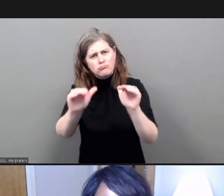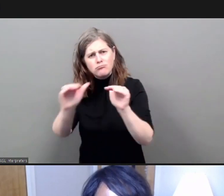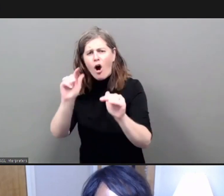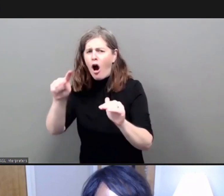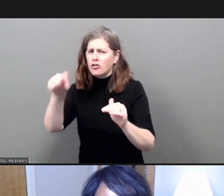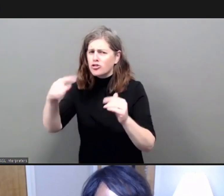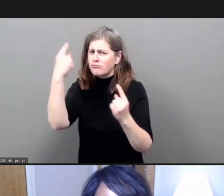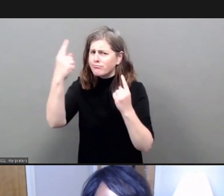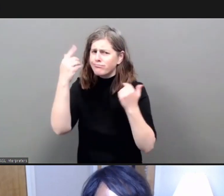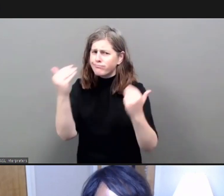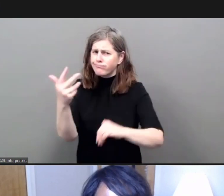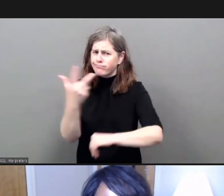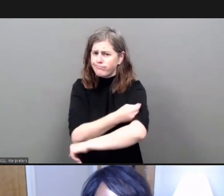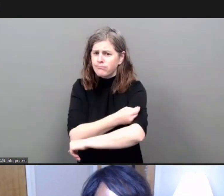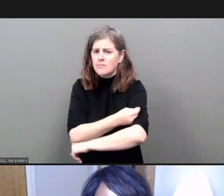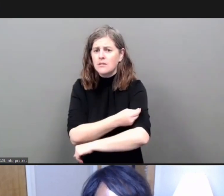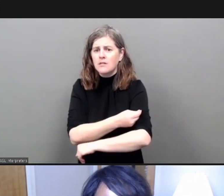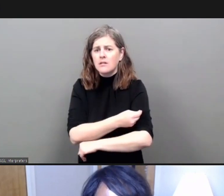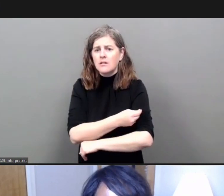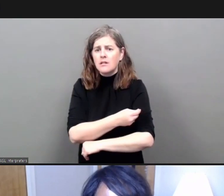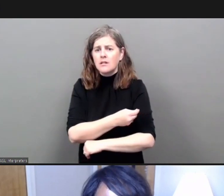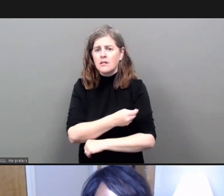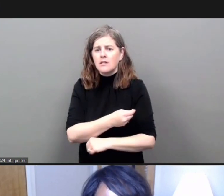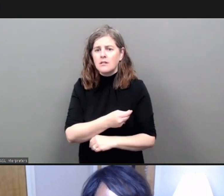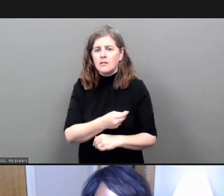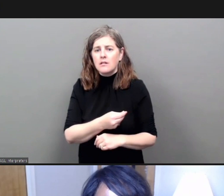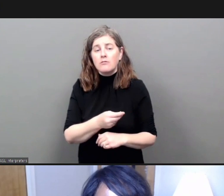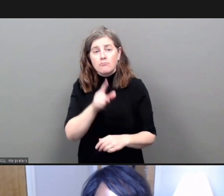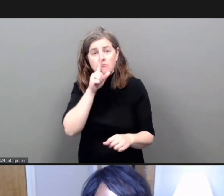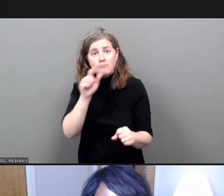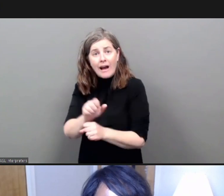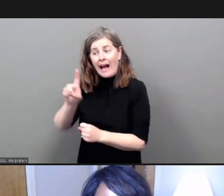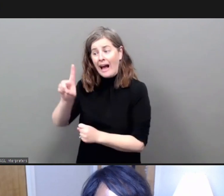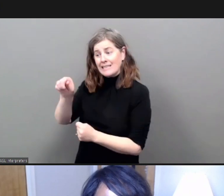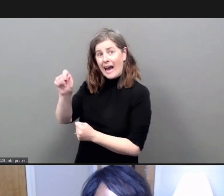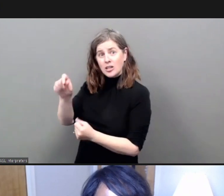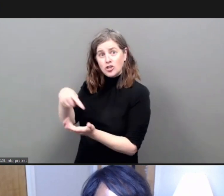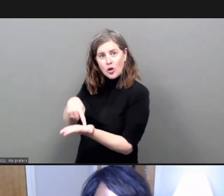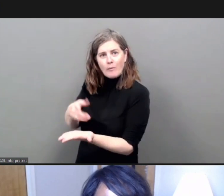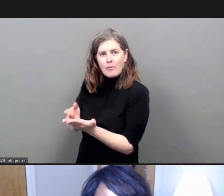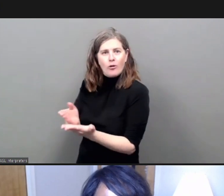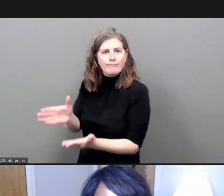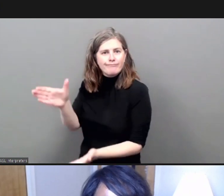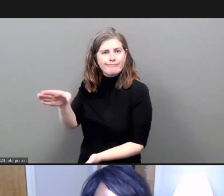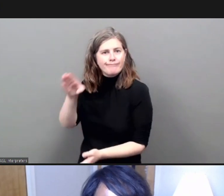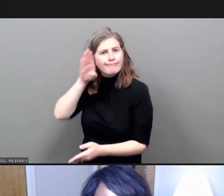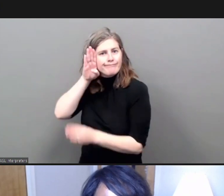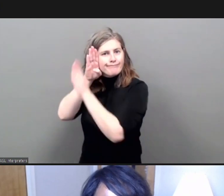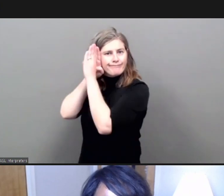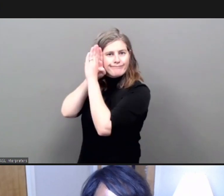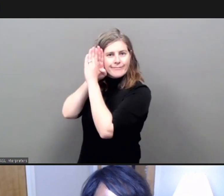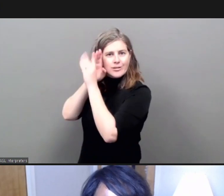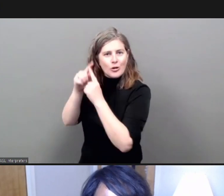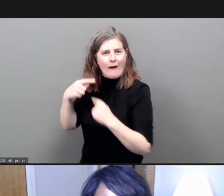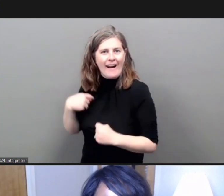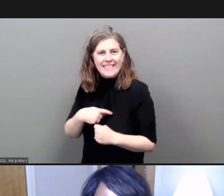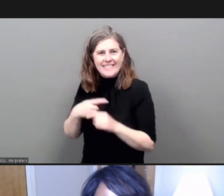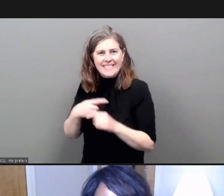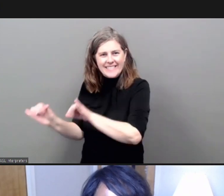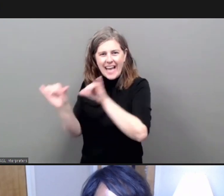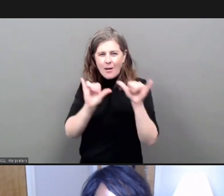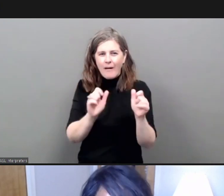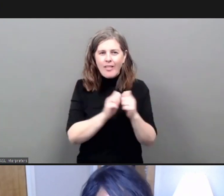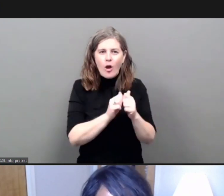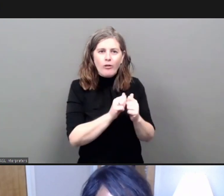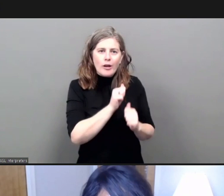it. Please talk, don't listen. I mean, there's actually data that shows people don't listen as much to public health officials as they do like